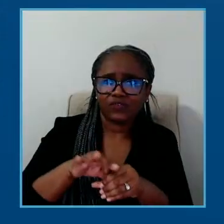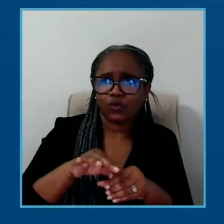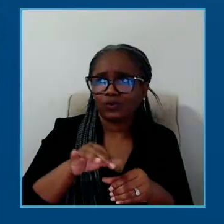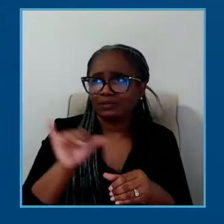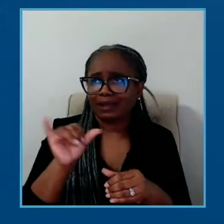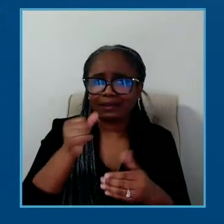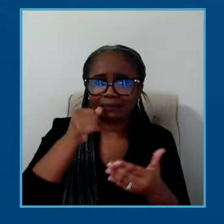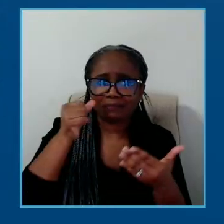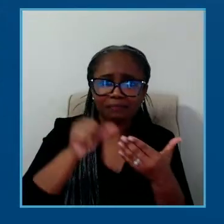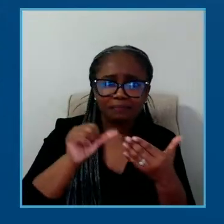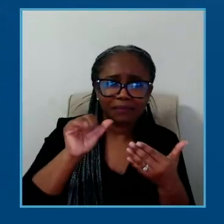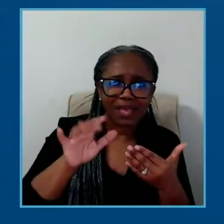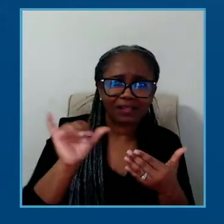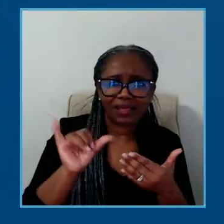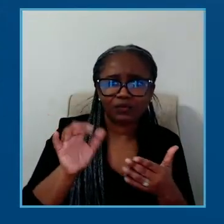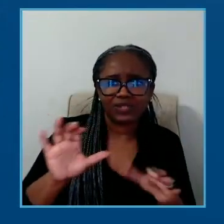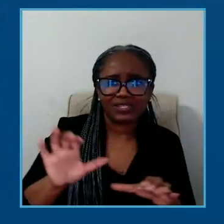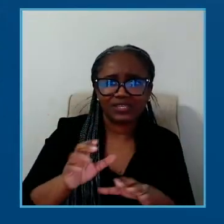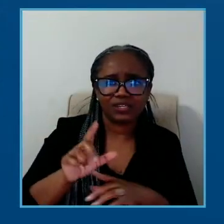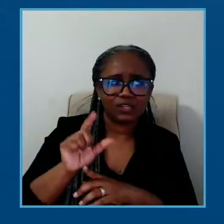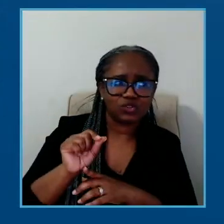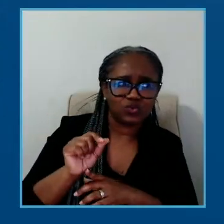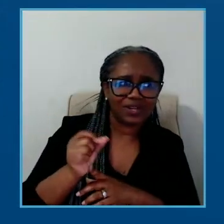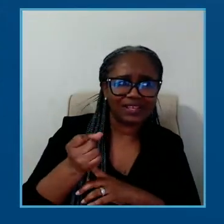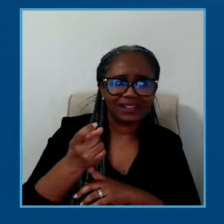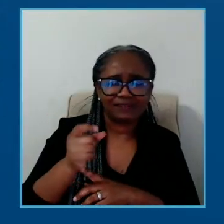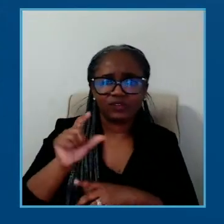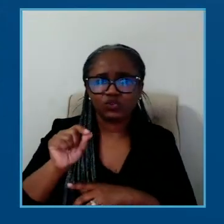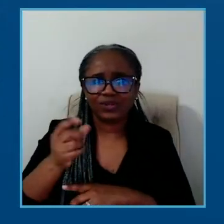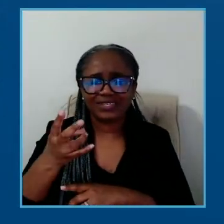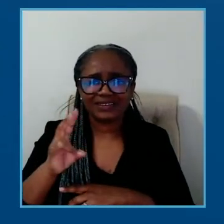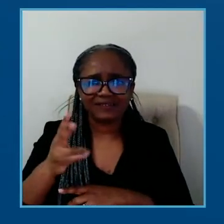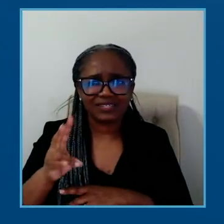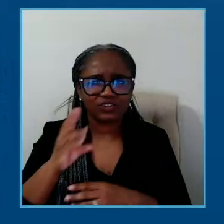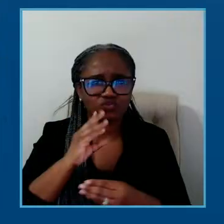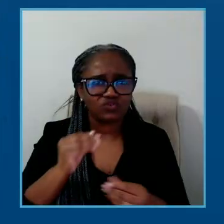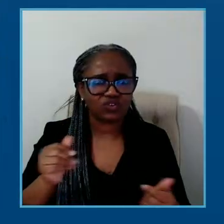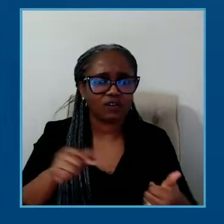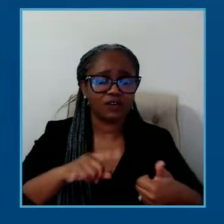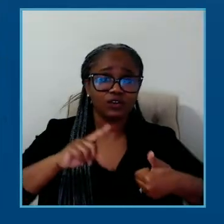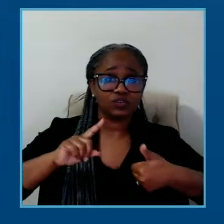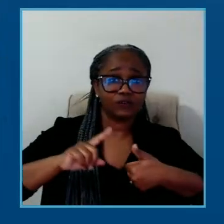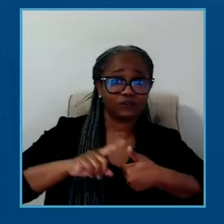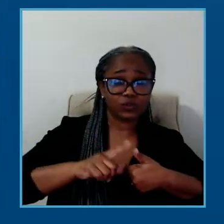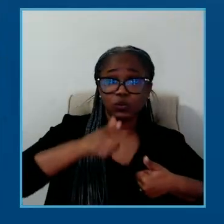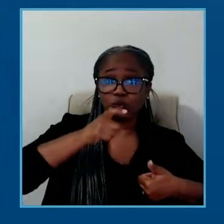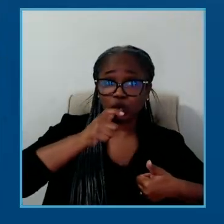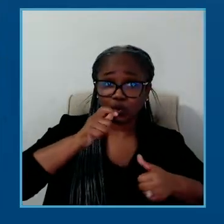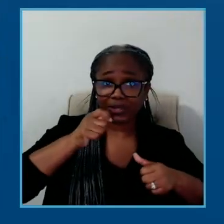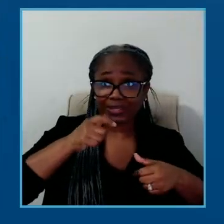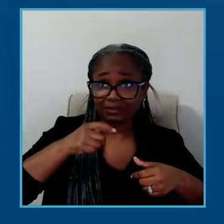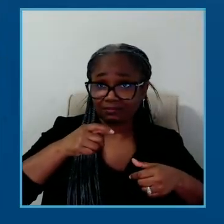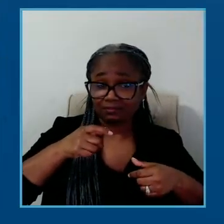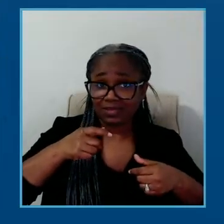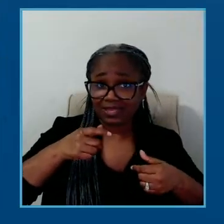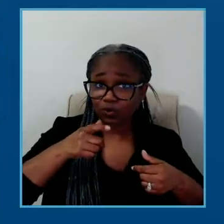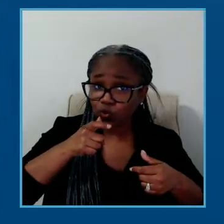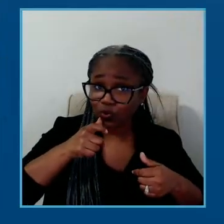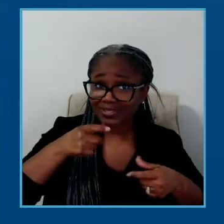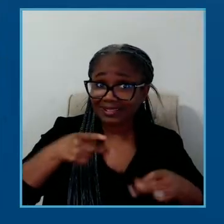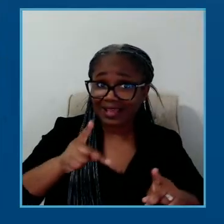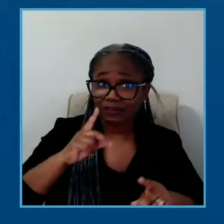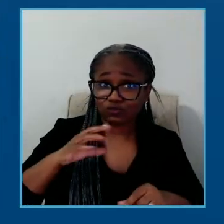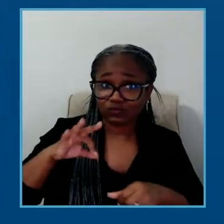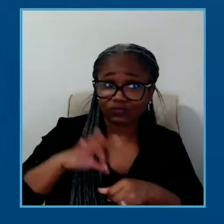forth, to cure other vacancies? So those 3: number 1, who gets to vote; number 2, who gets to run; and number